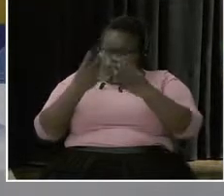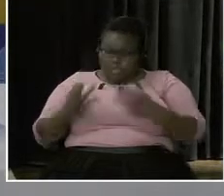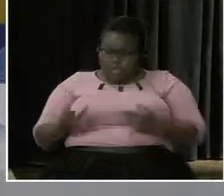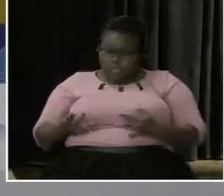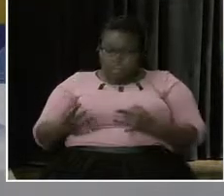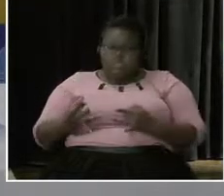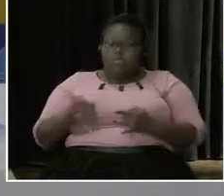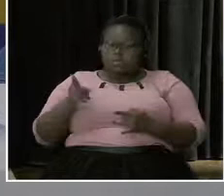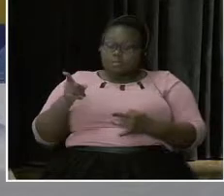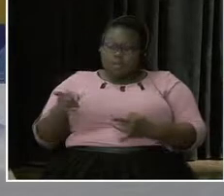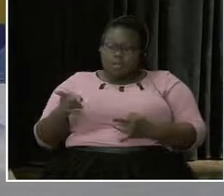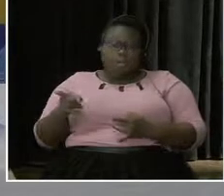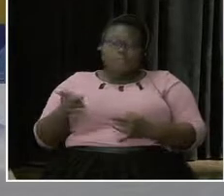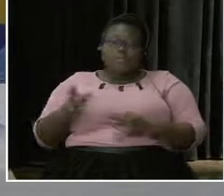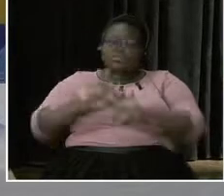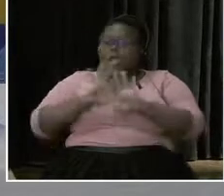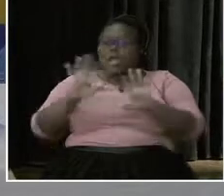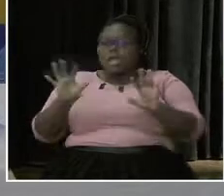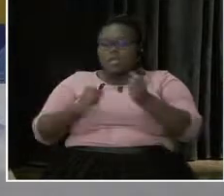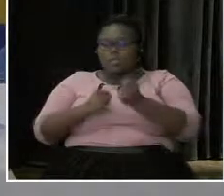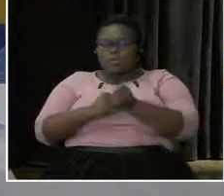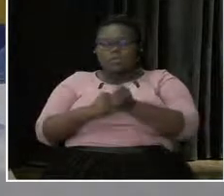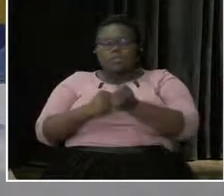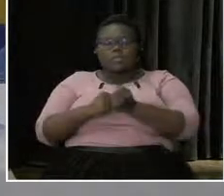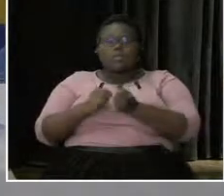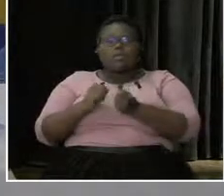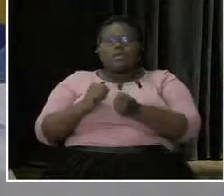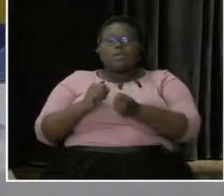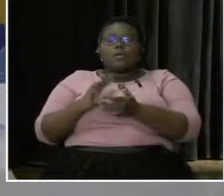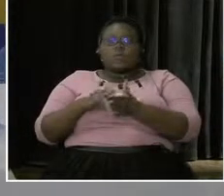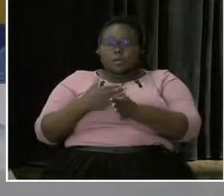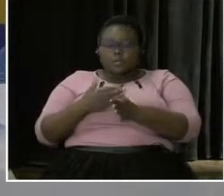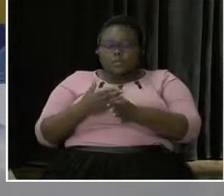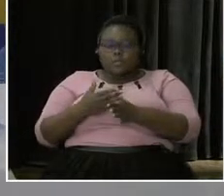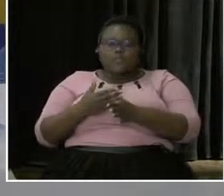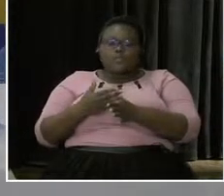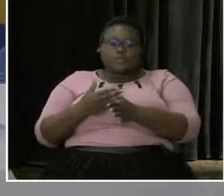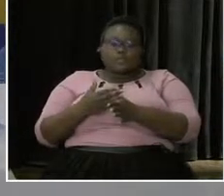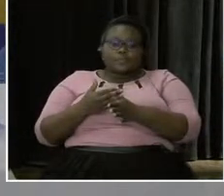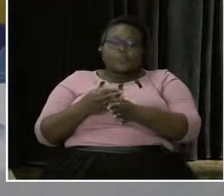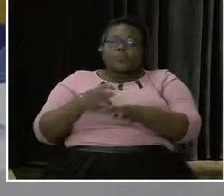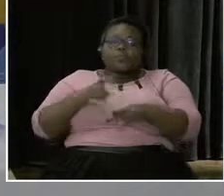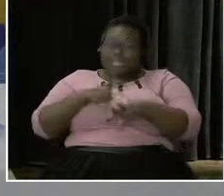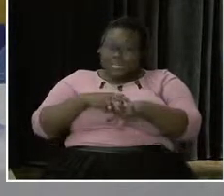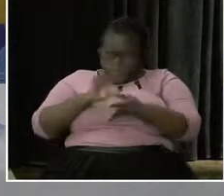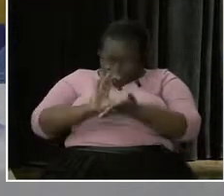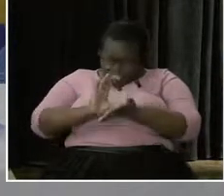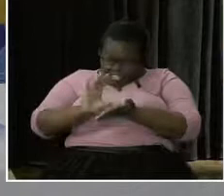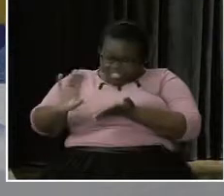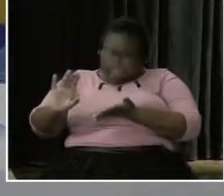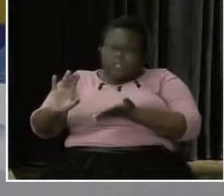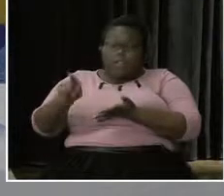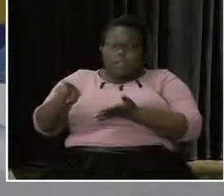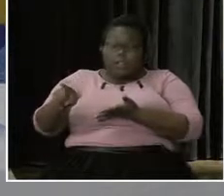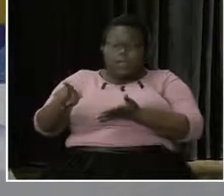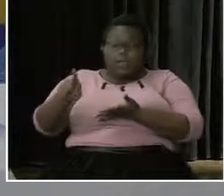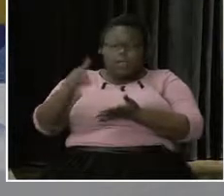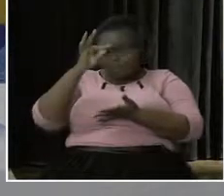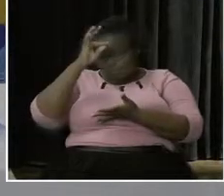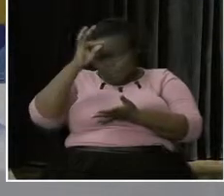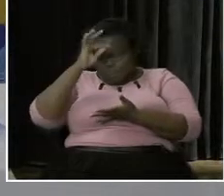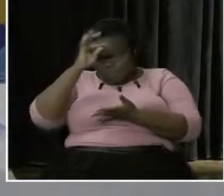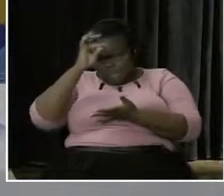of money allocation goes to relevant department, especially Metropolis and disaster and